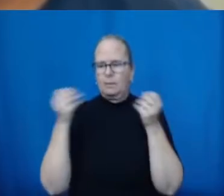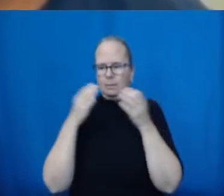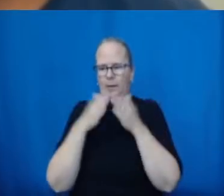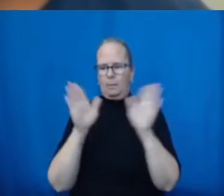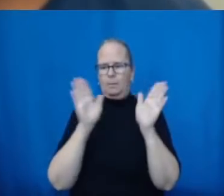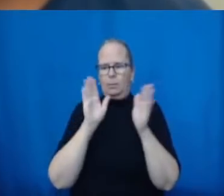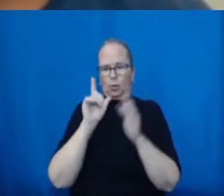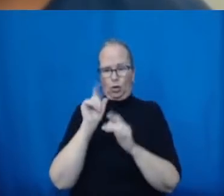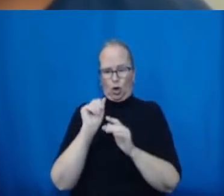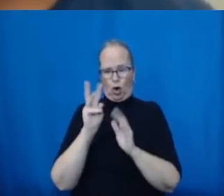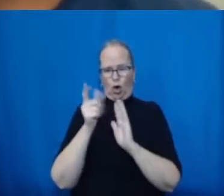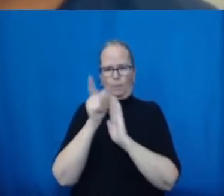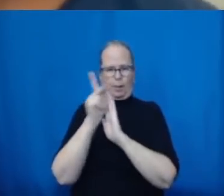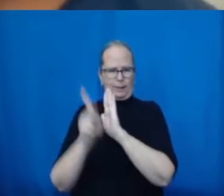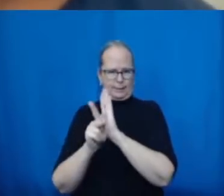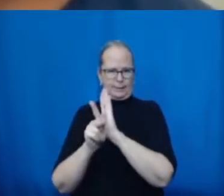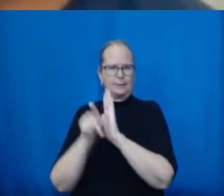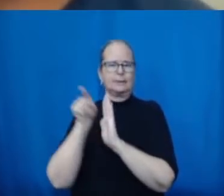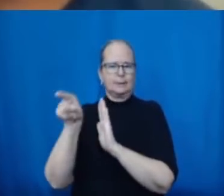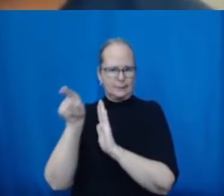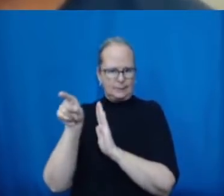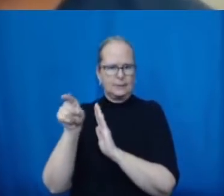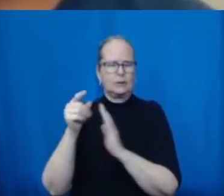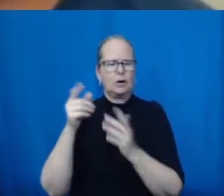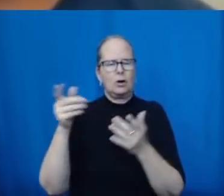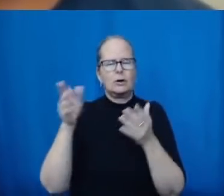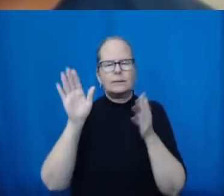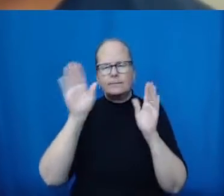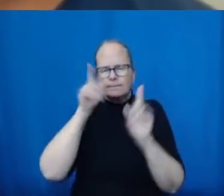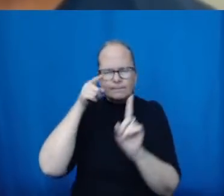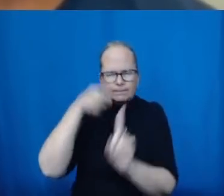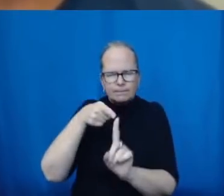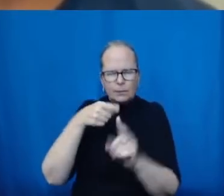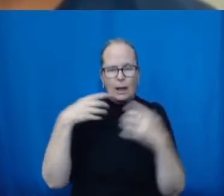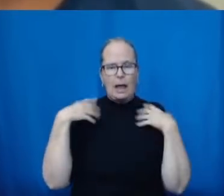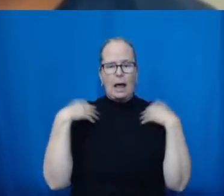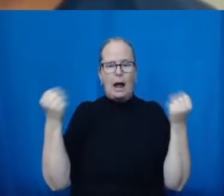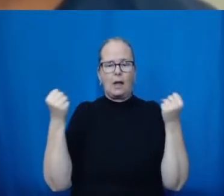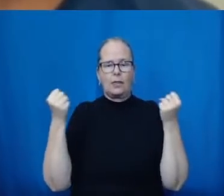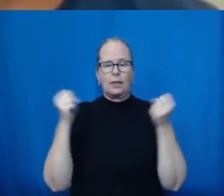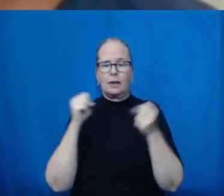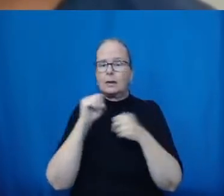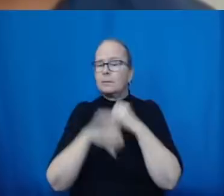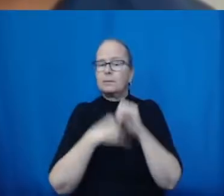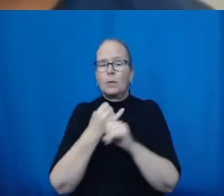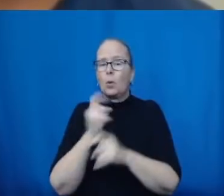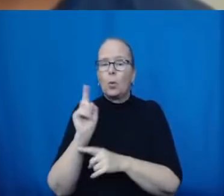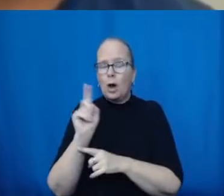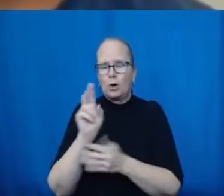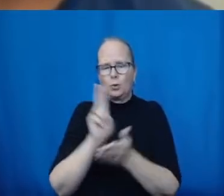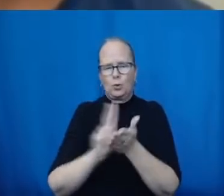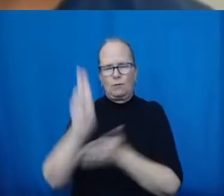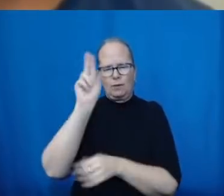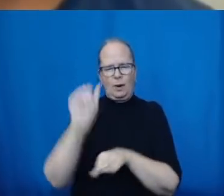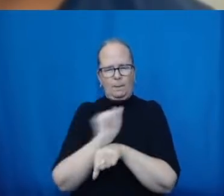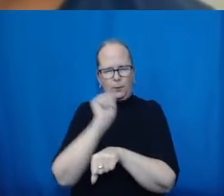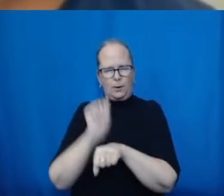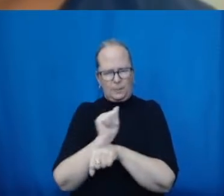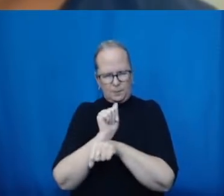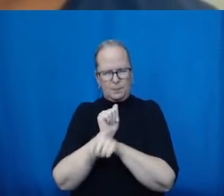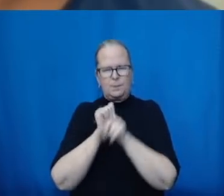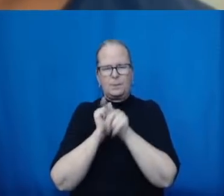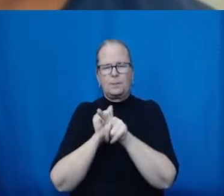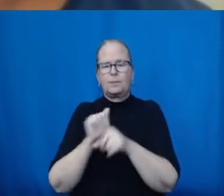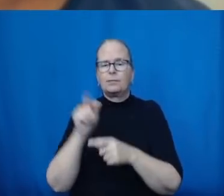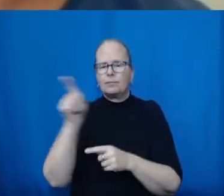Alberta, with his interdisciplinary research topics on stem cells, genetics, research ethics, and the public's representations of science and